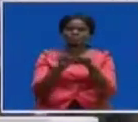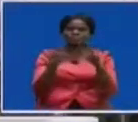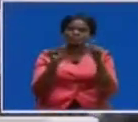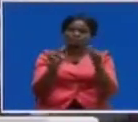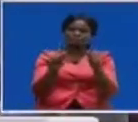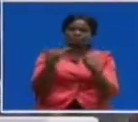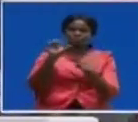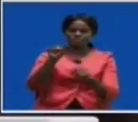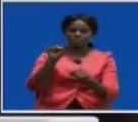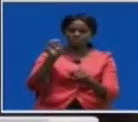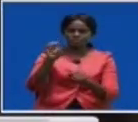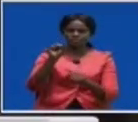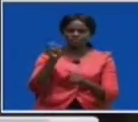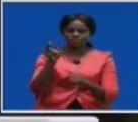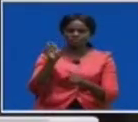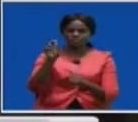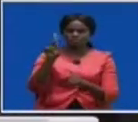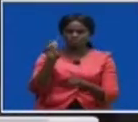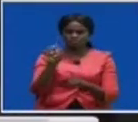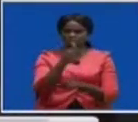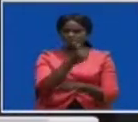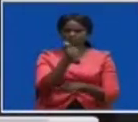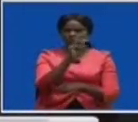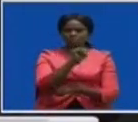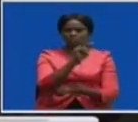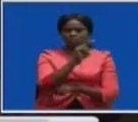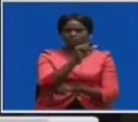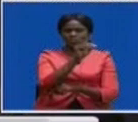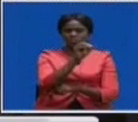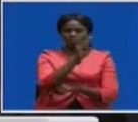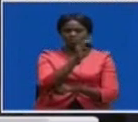Mwandi and Mlobezi districts. As we rejoice